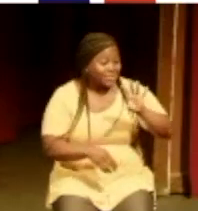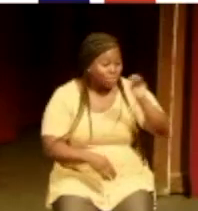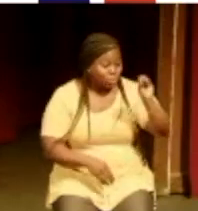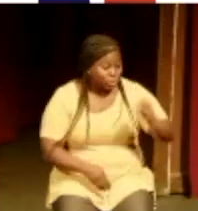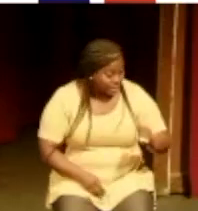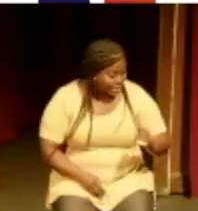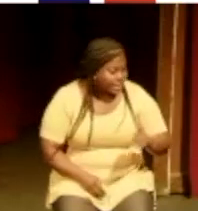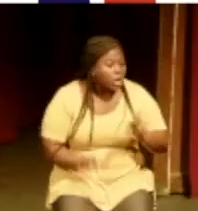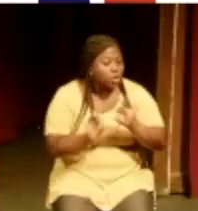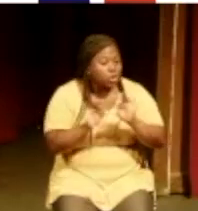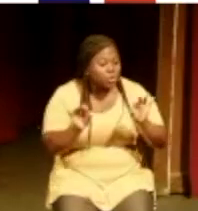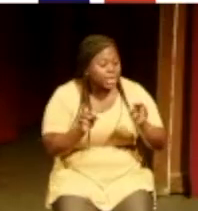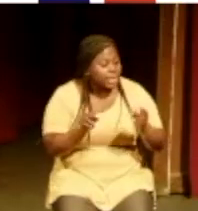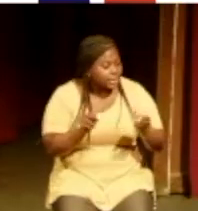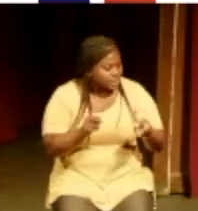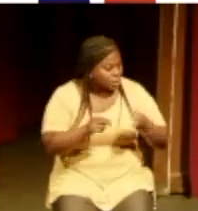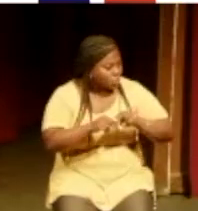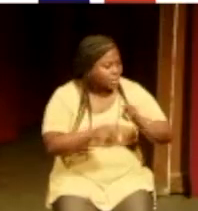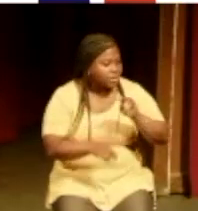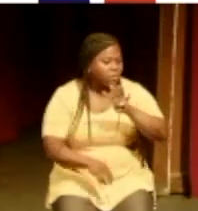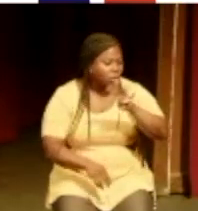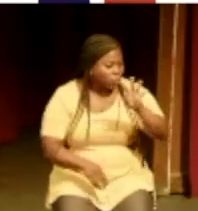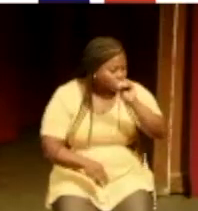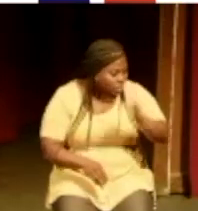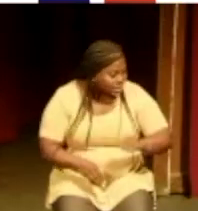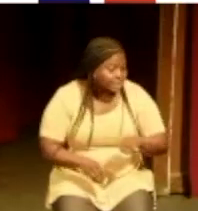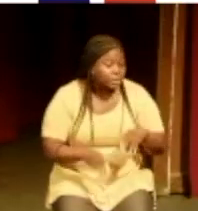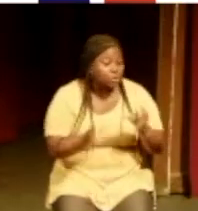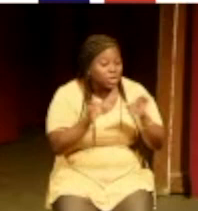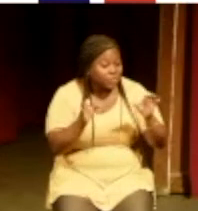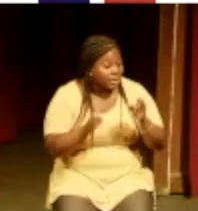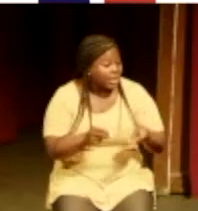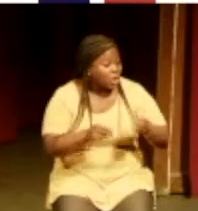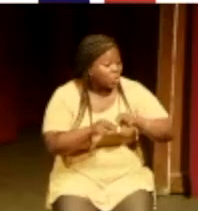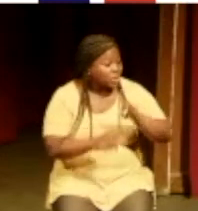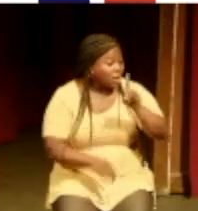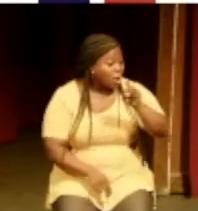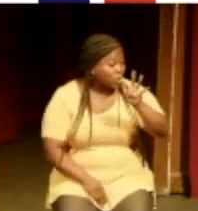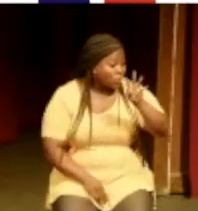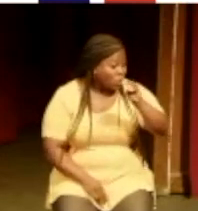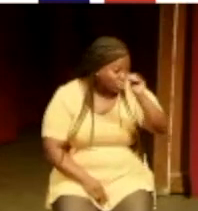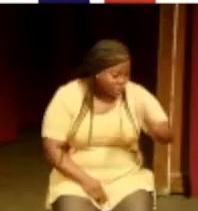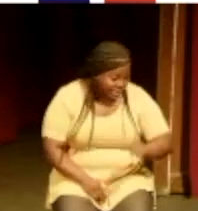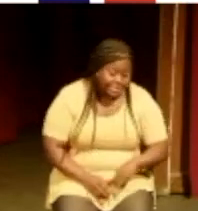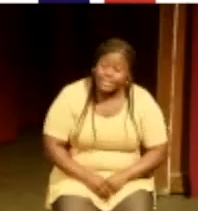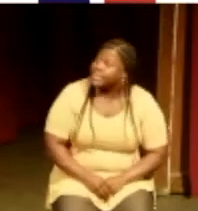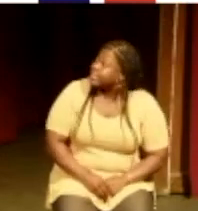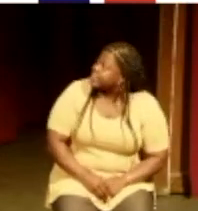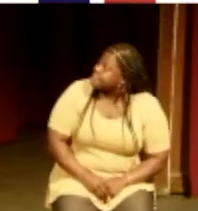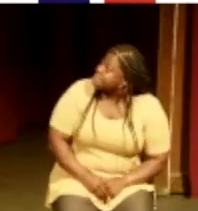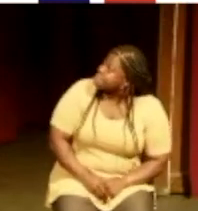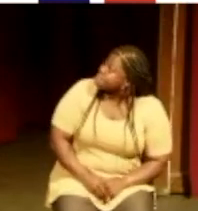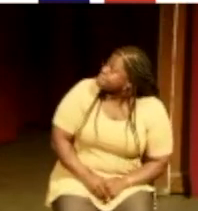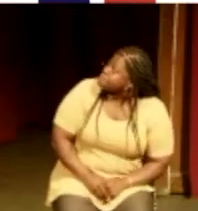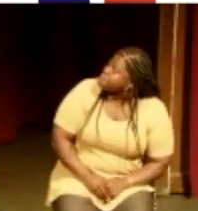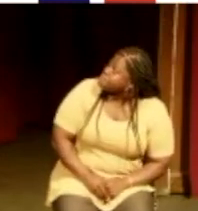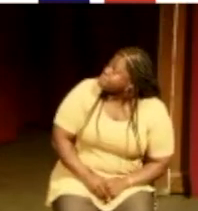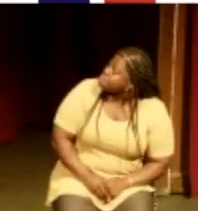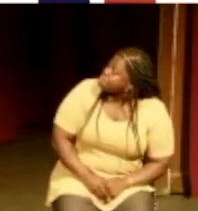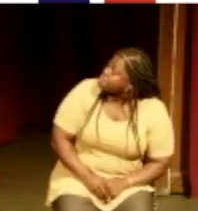are up 44%, and certificates are up 120%. The orange, the orange there,